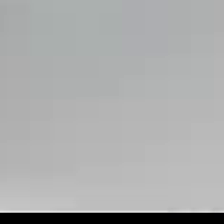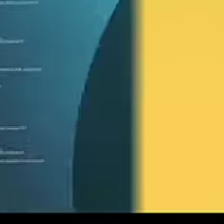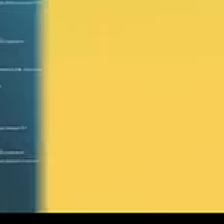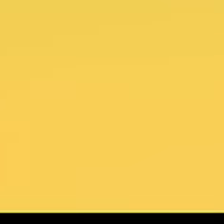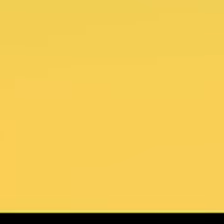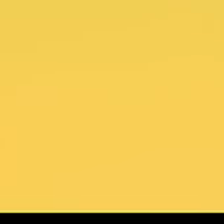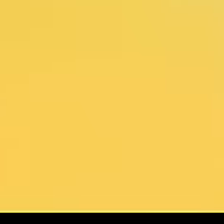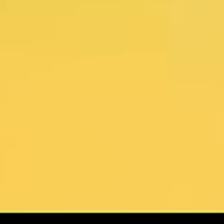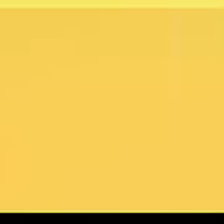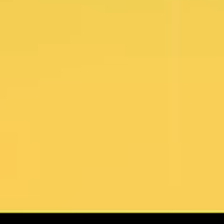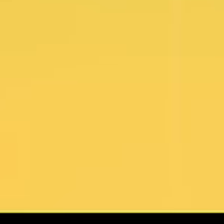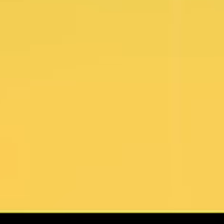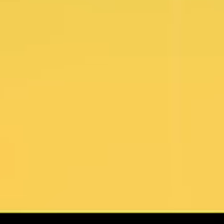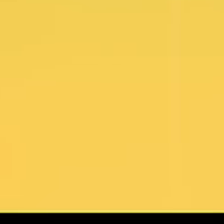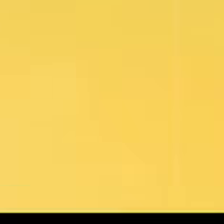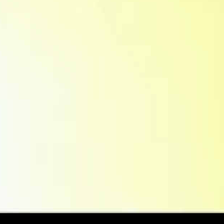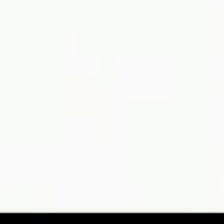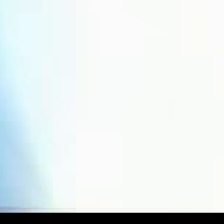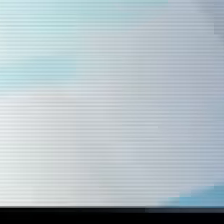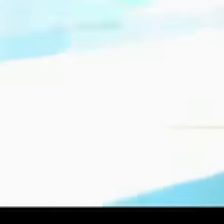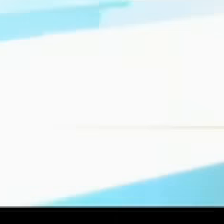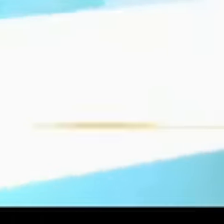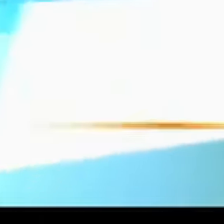Now in HD.